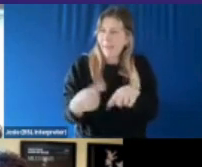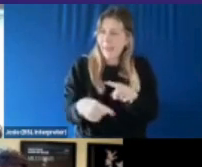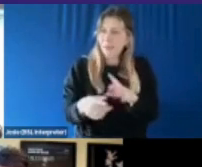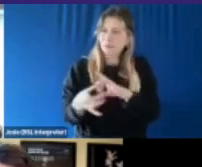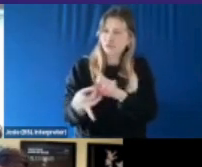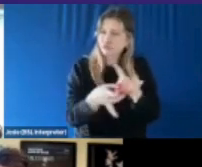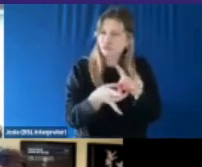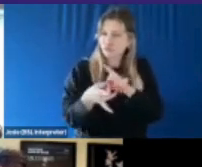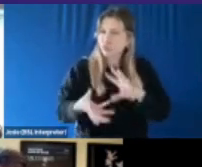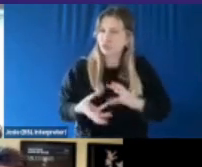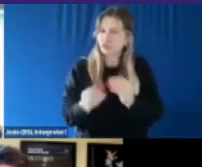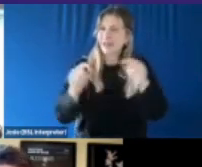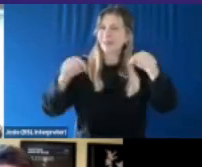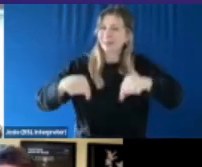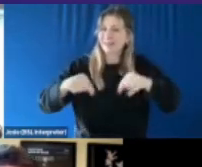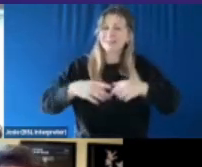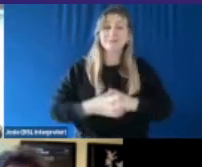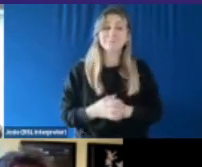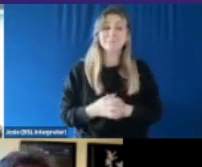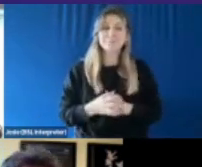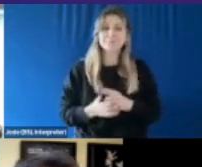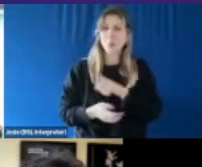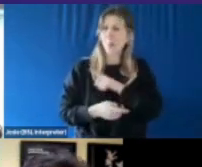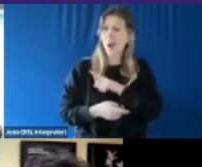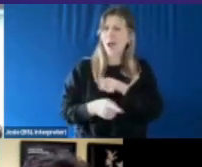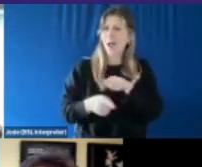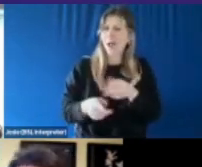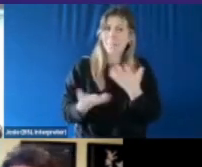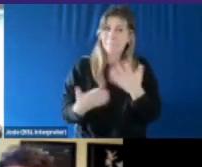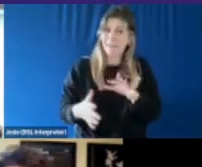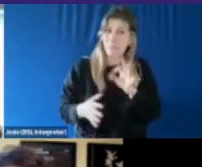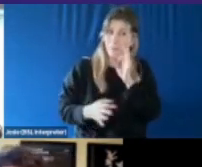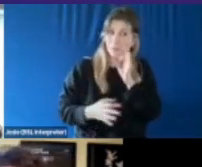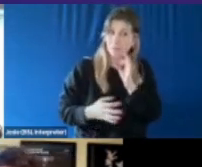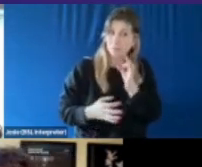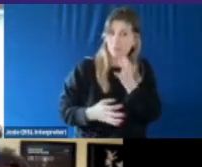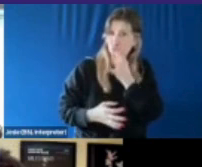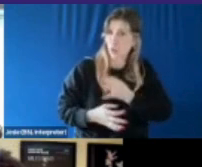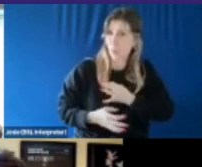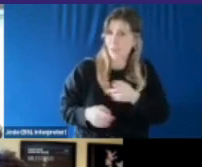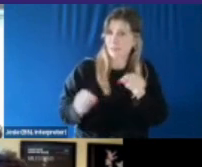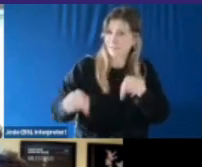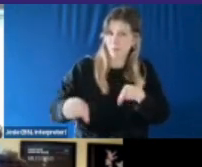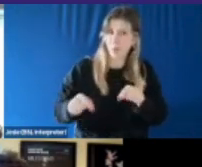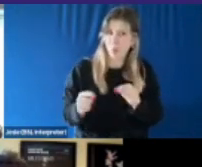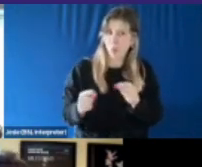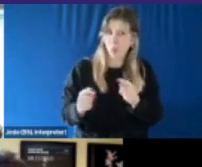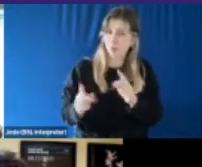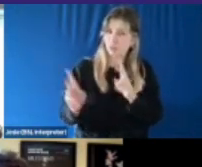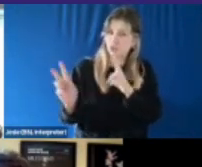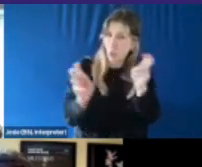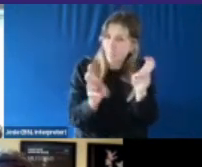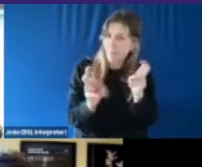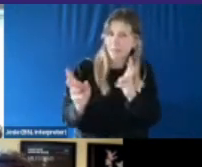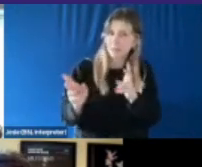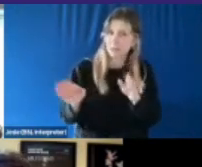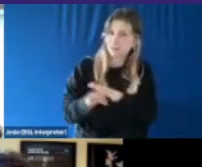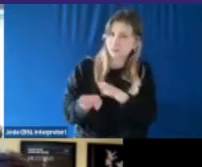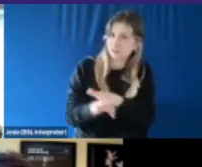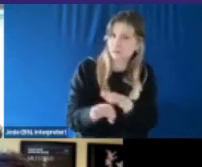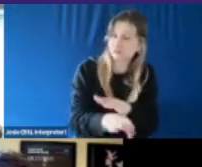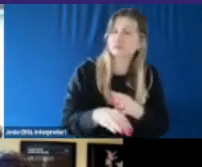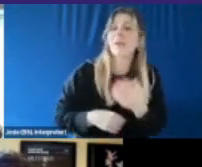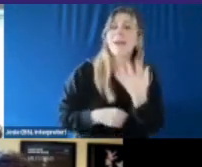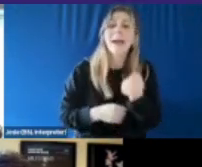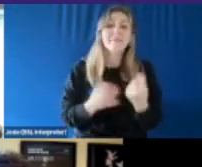to a request for expert guidance in skill building and problem solving on various different topics. So we offer other event